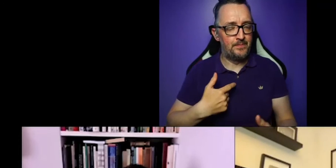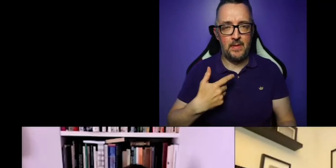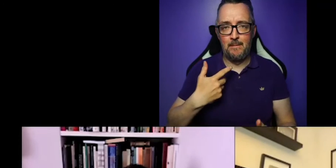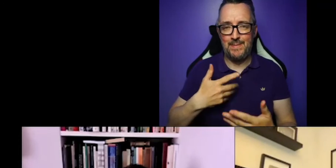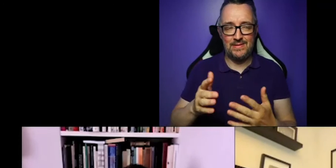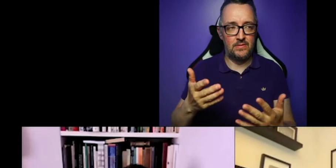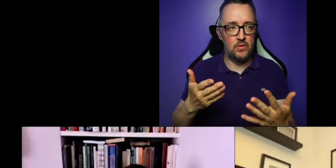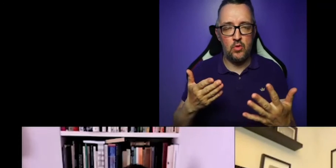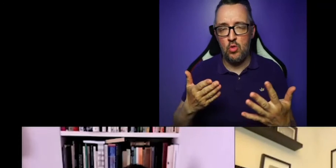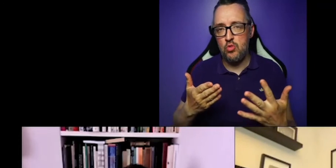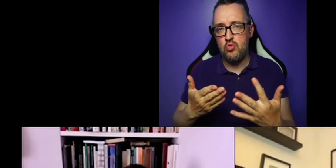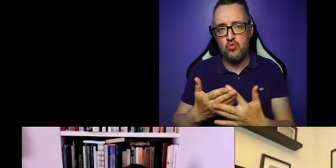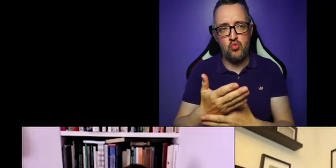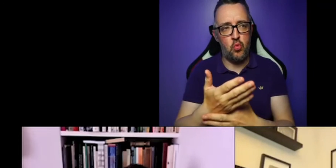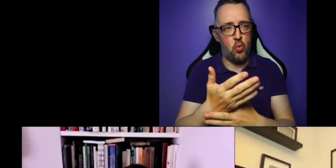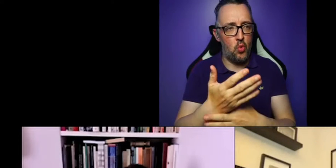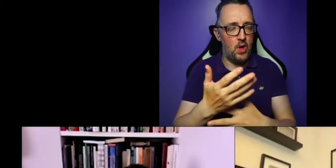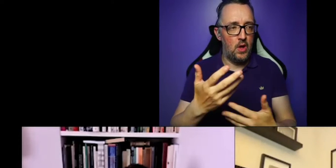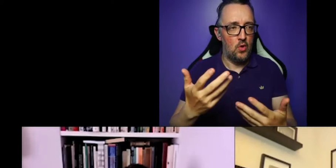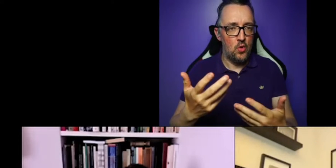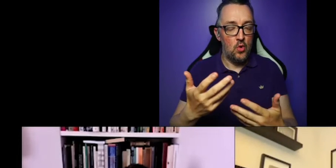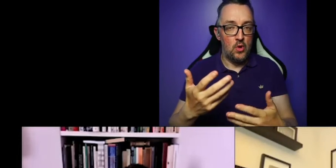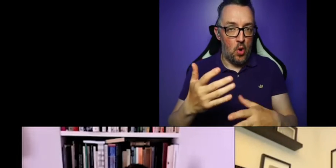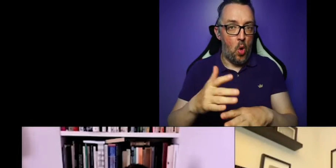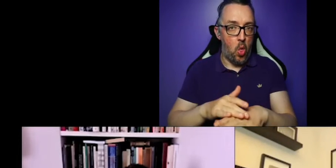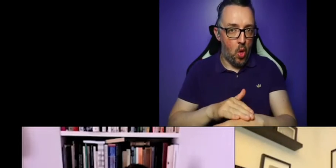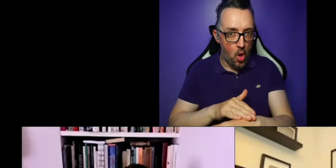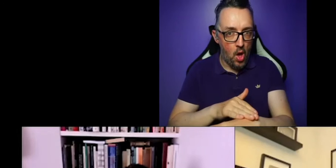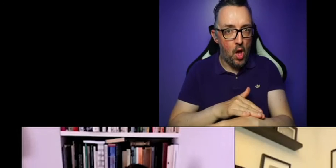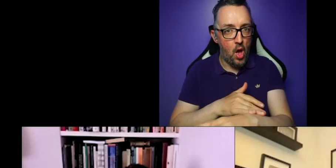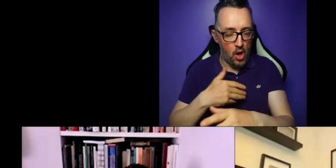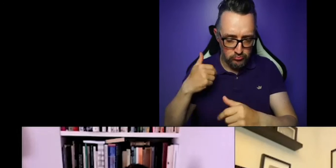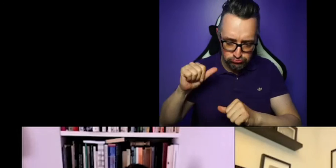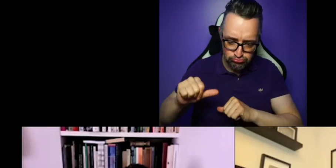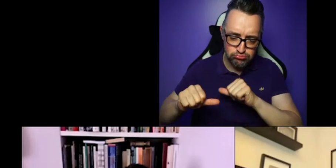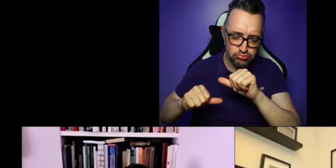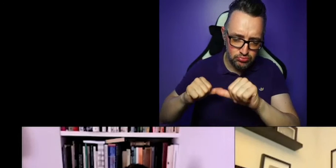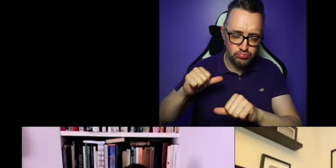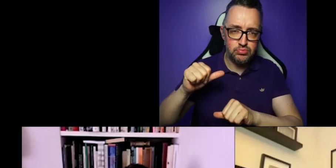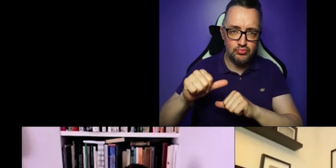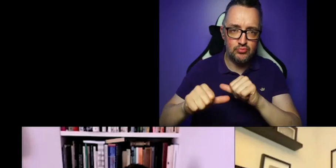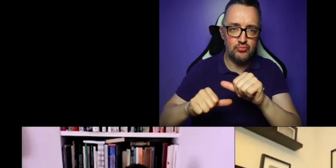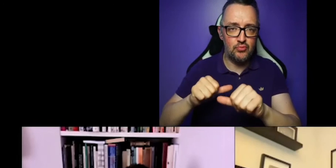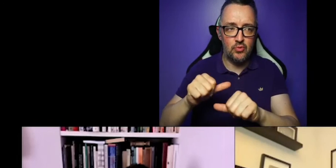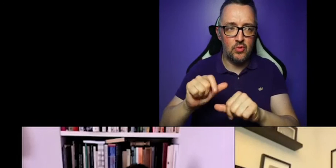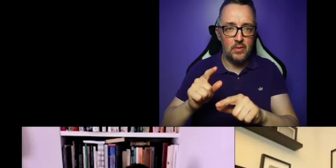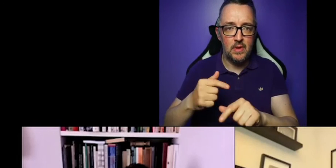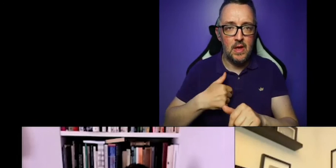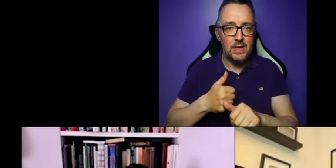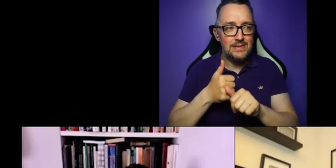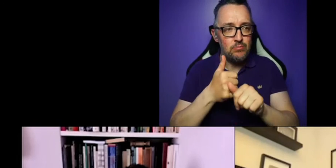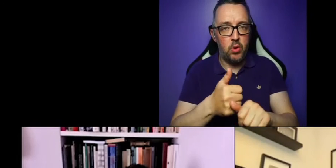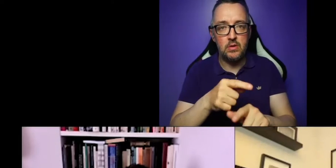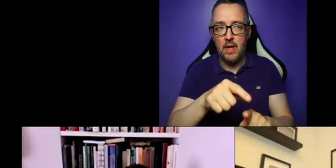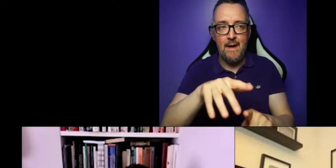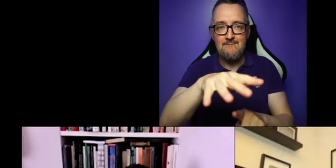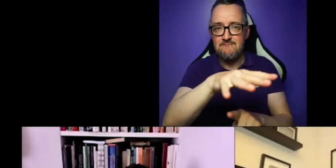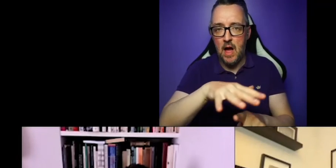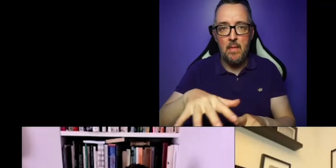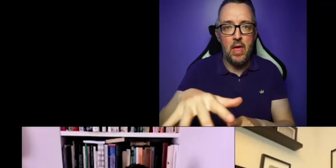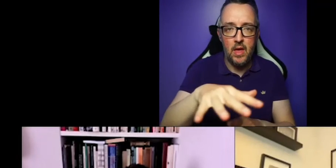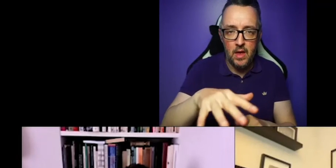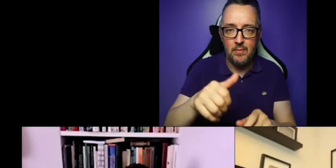period of a long period of time of sort of supporting family